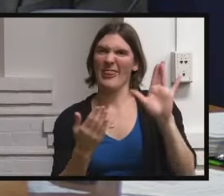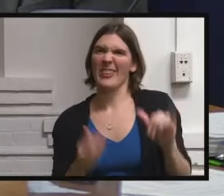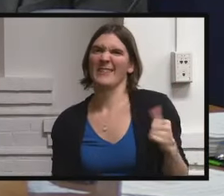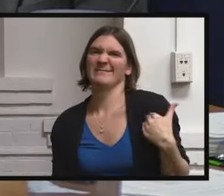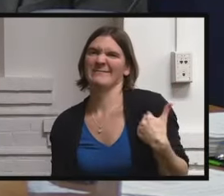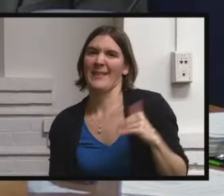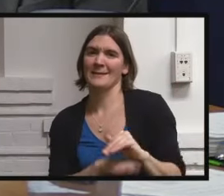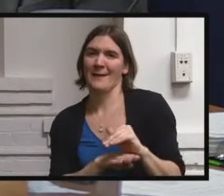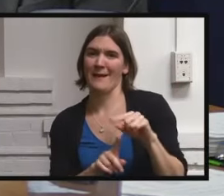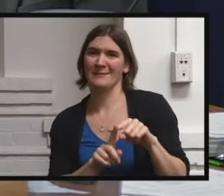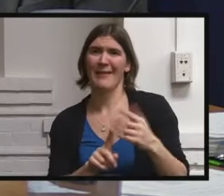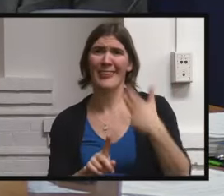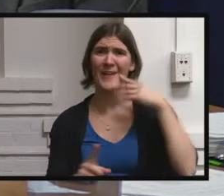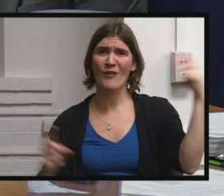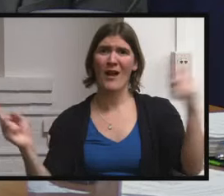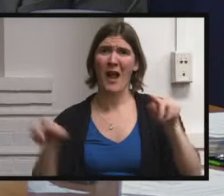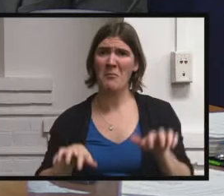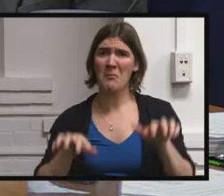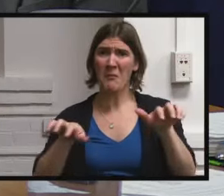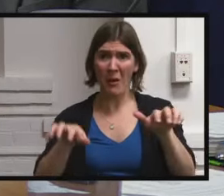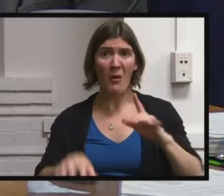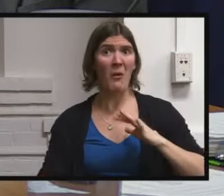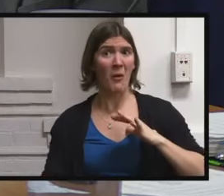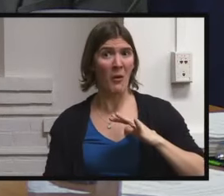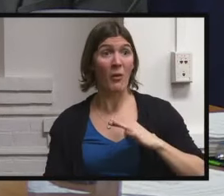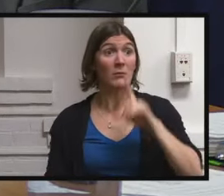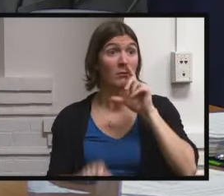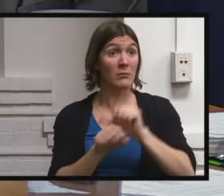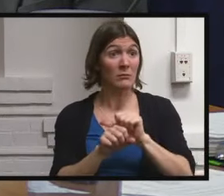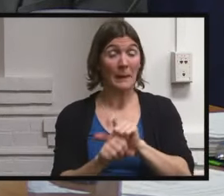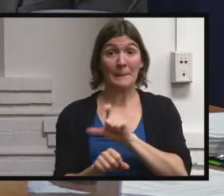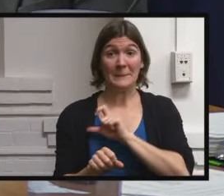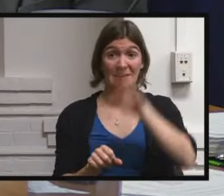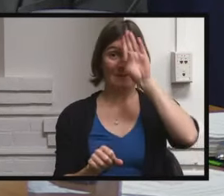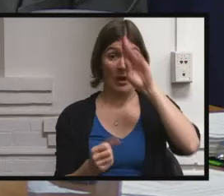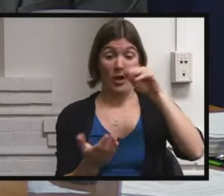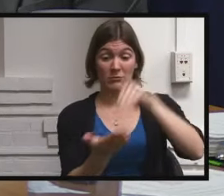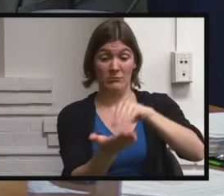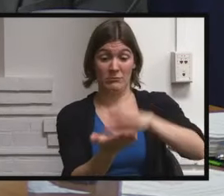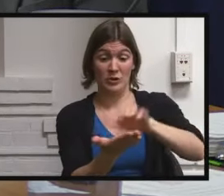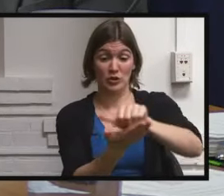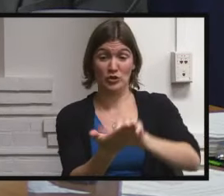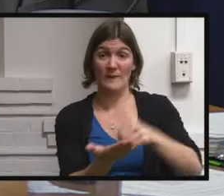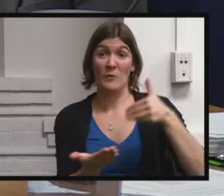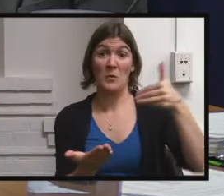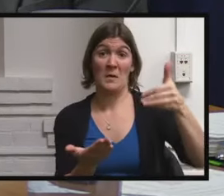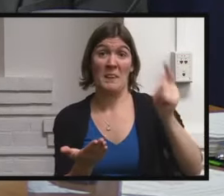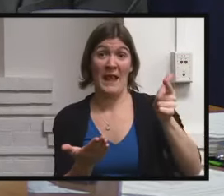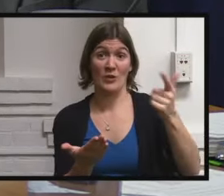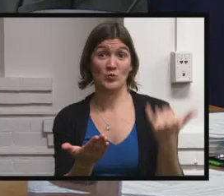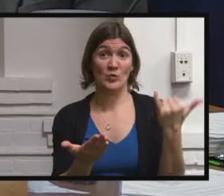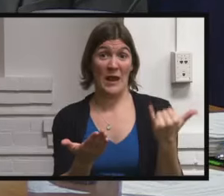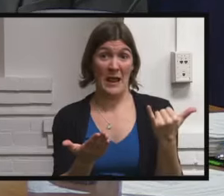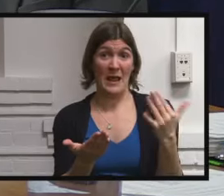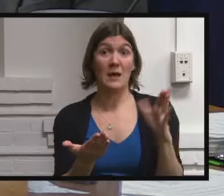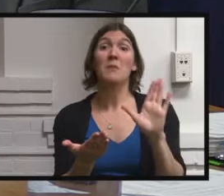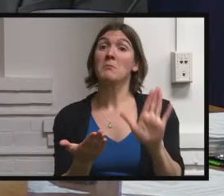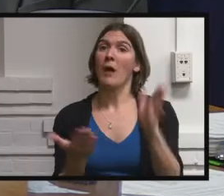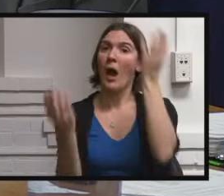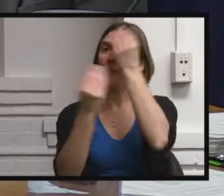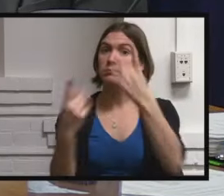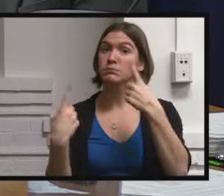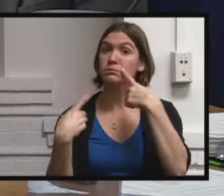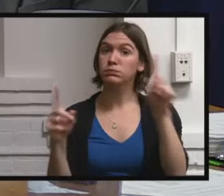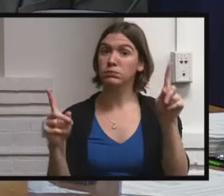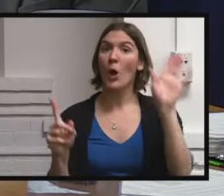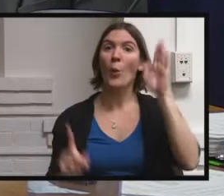police fire project. We actually have police fire on the agenda later on. But I want to announce that we